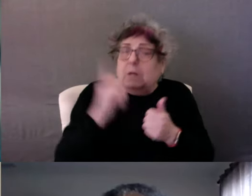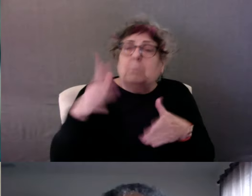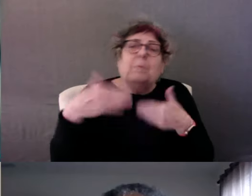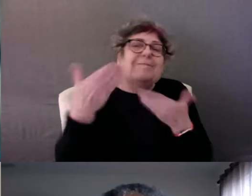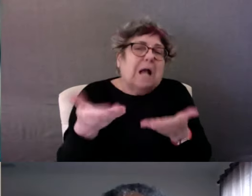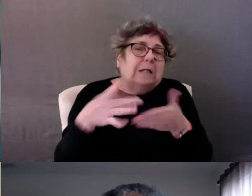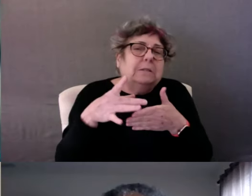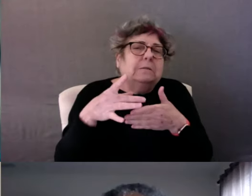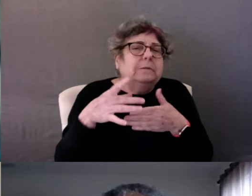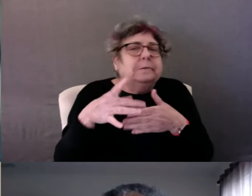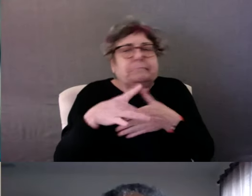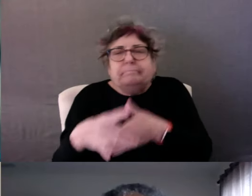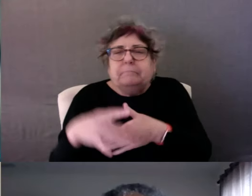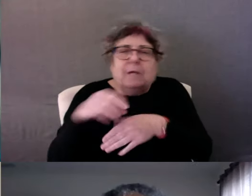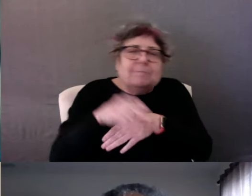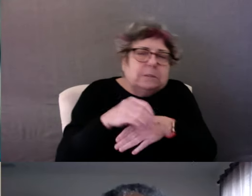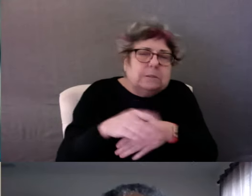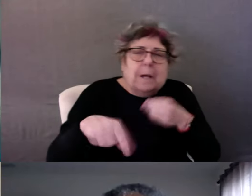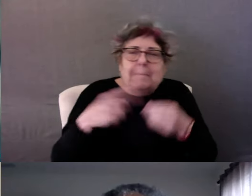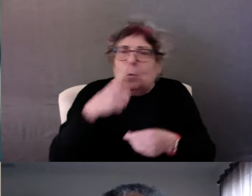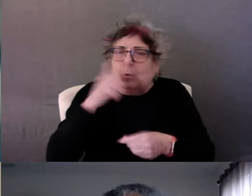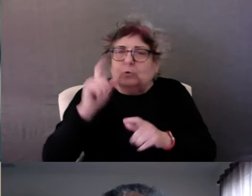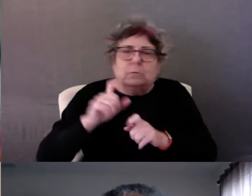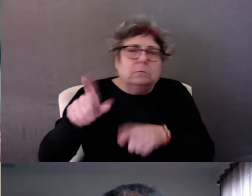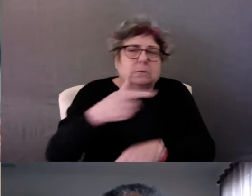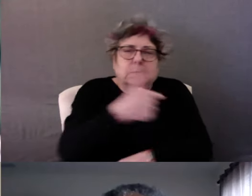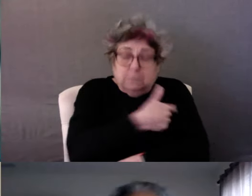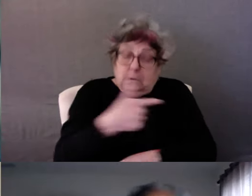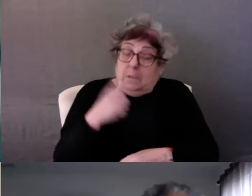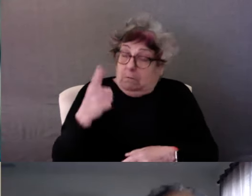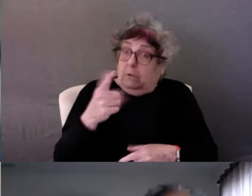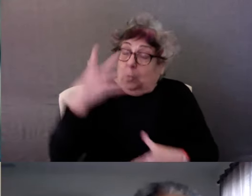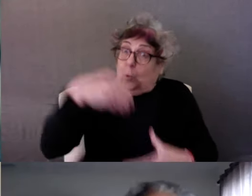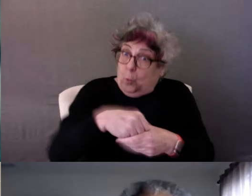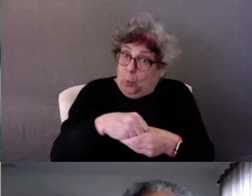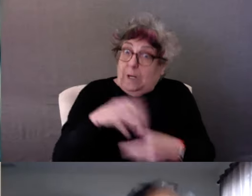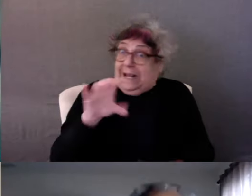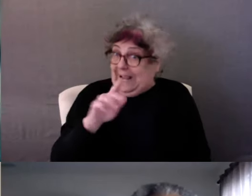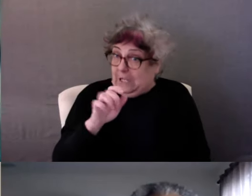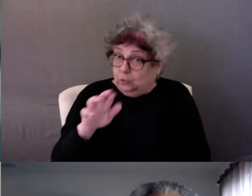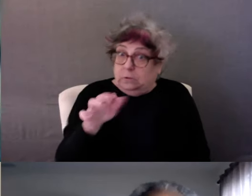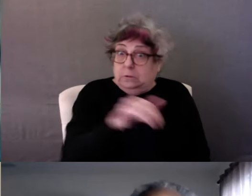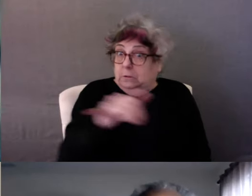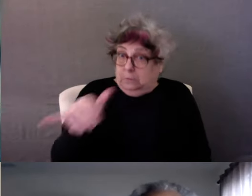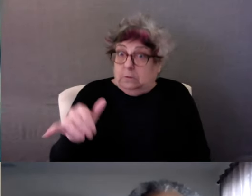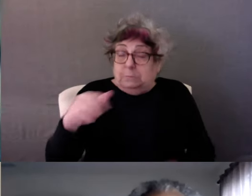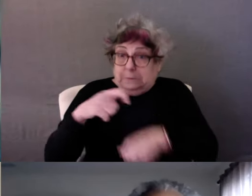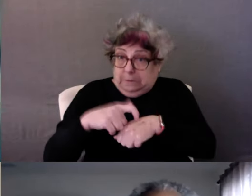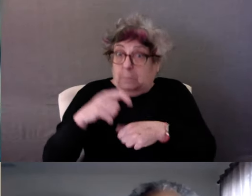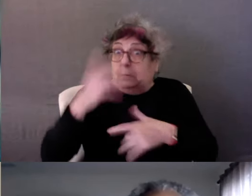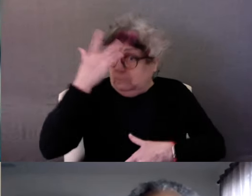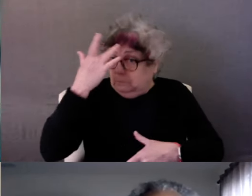vaccinated are including cancer as a comorbid illness for the reasons I showed, that cancer patients do less well when infected.